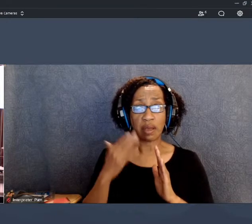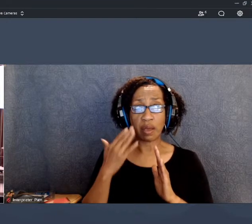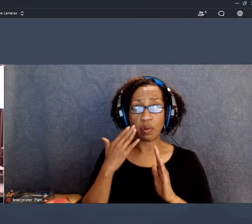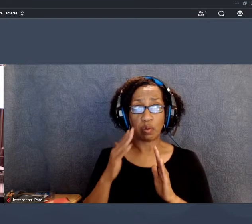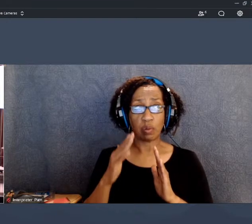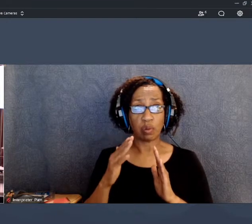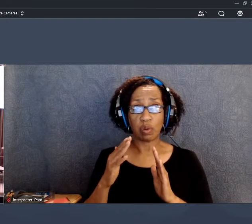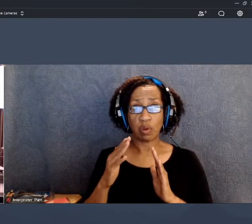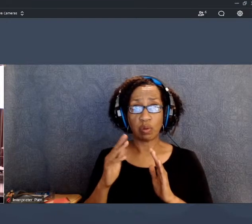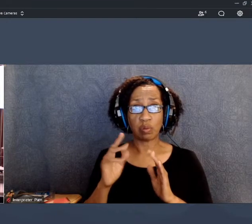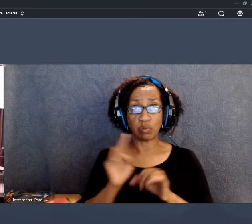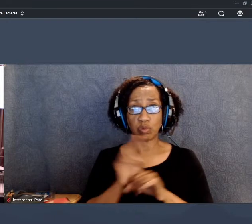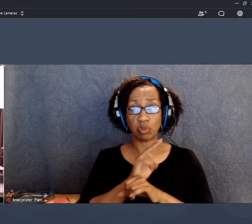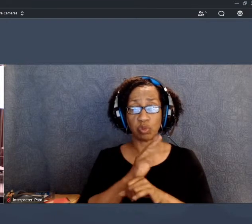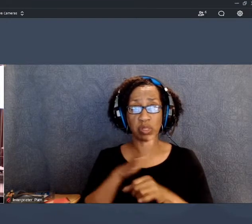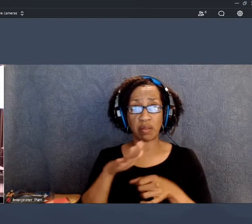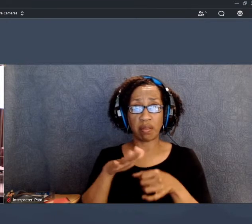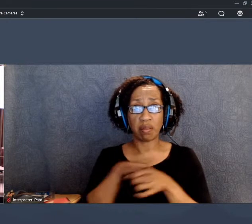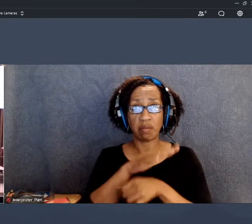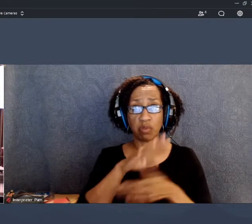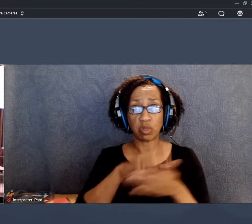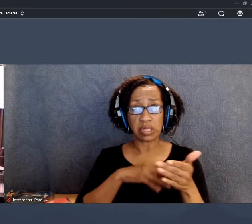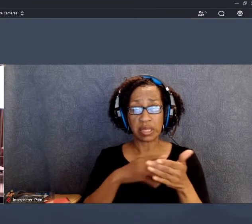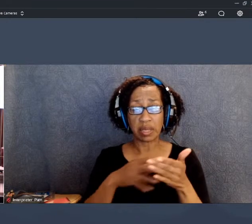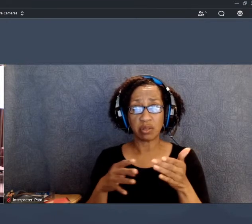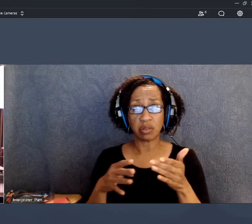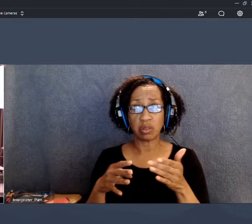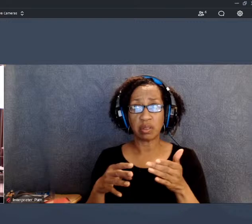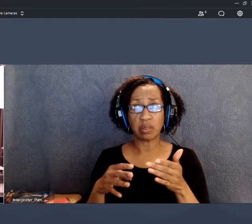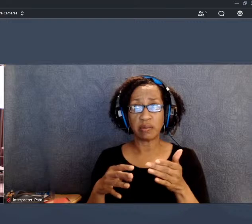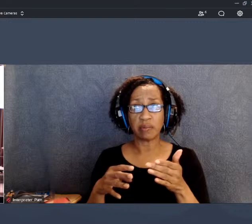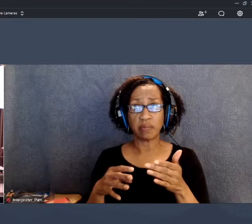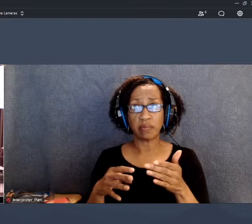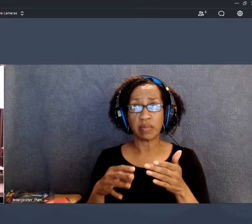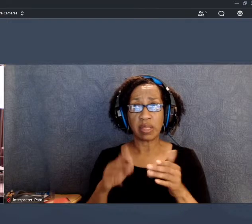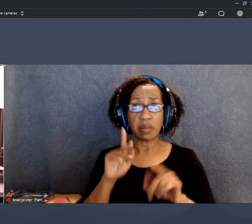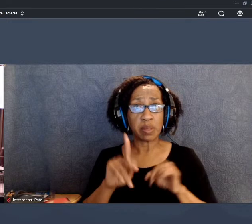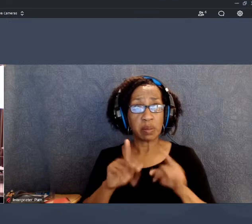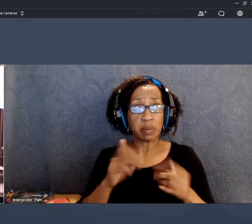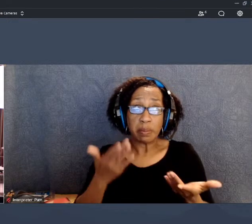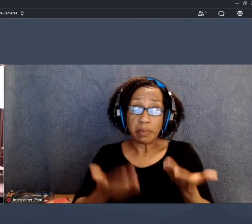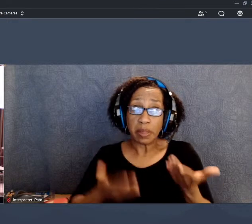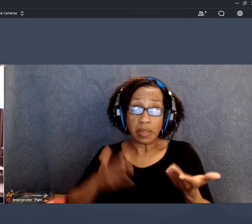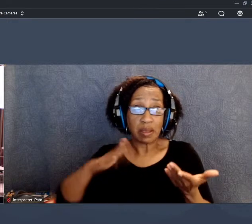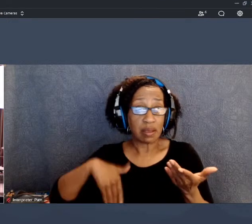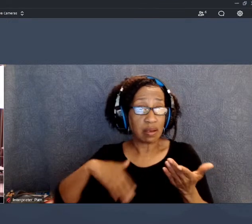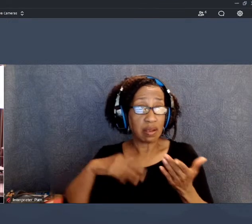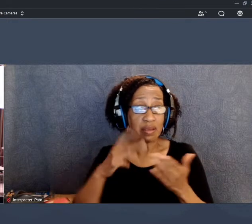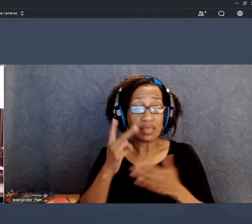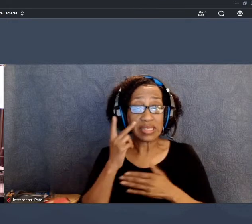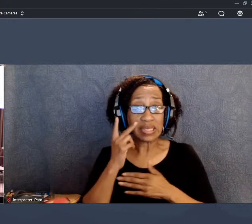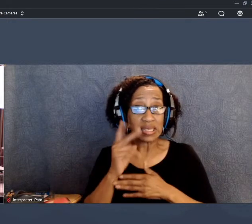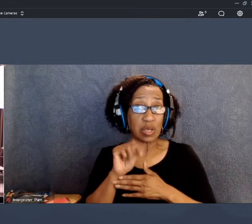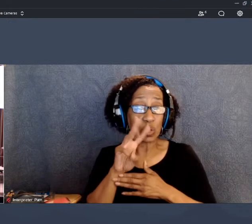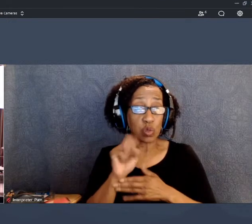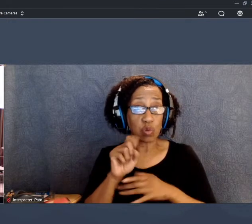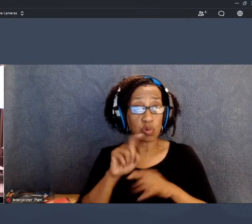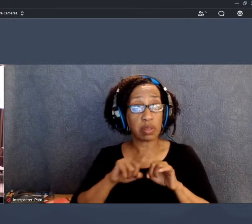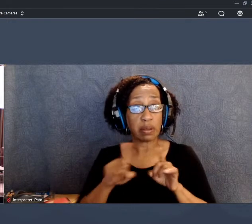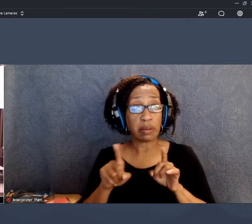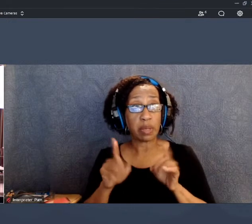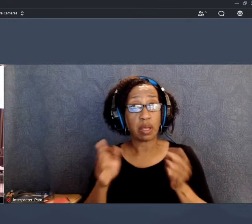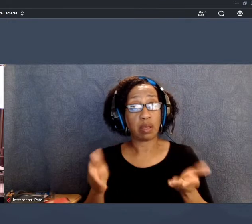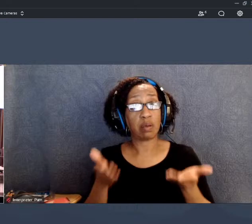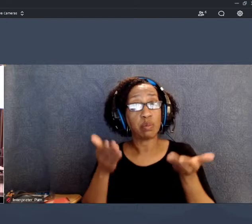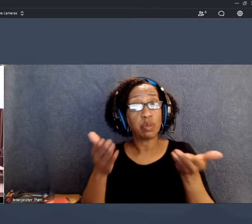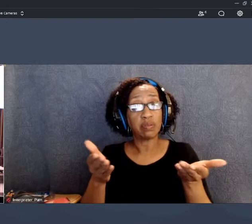So we've had proper, people may not have read the news or seen the news about this, but as far as providing public